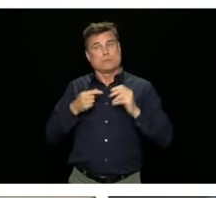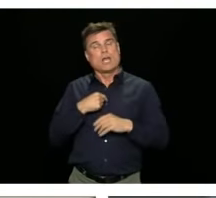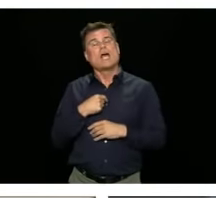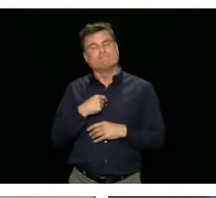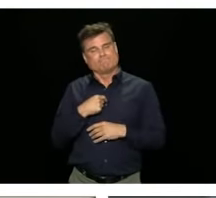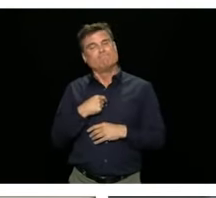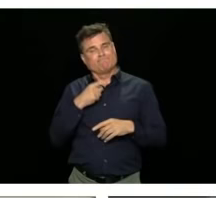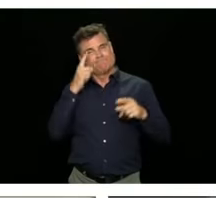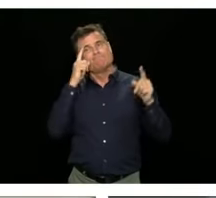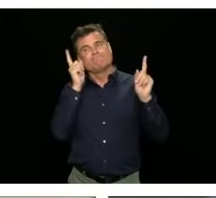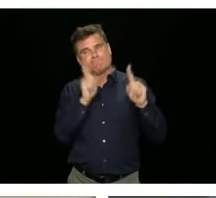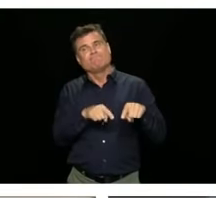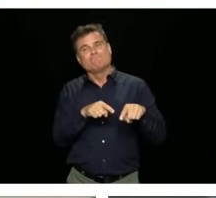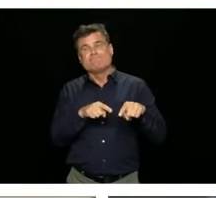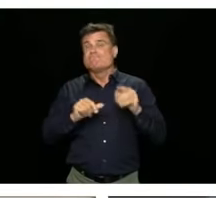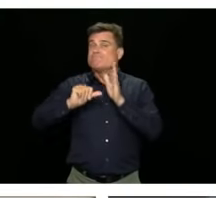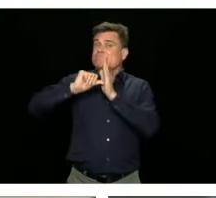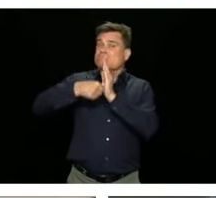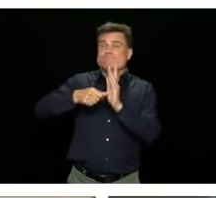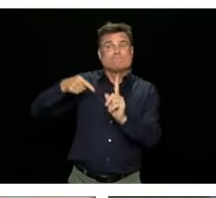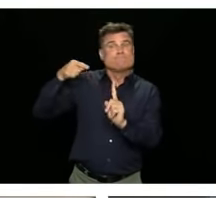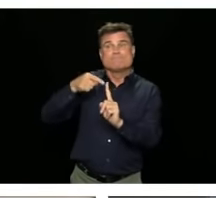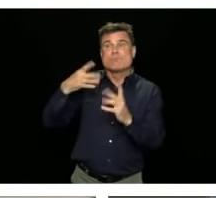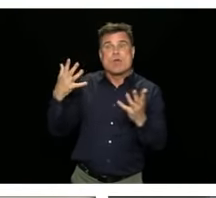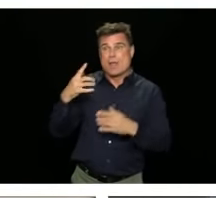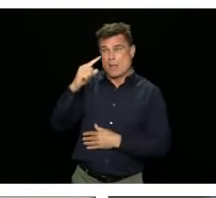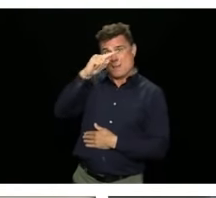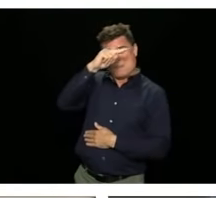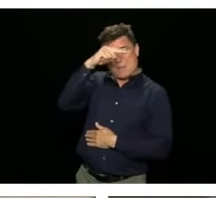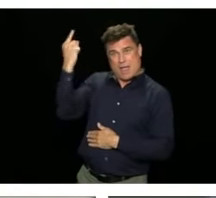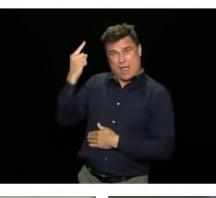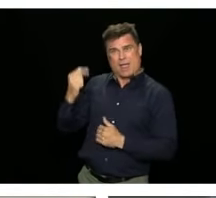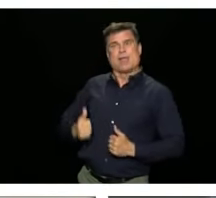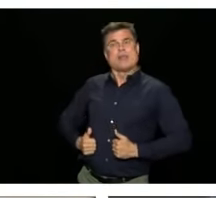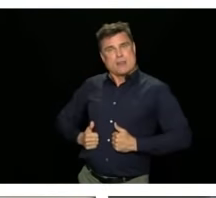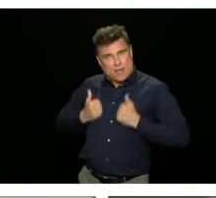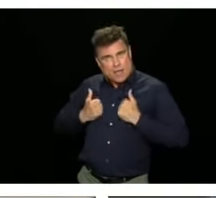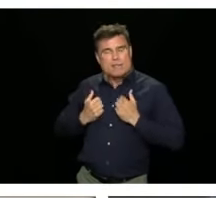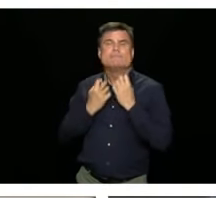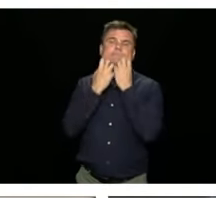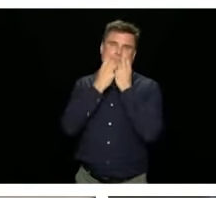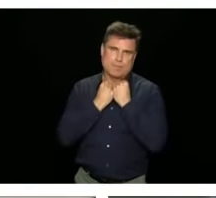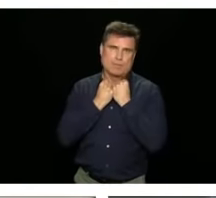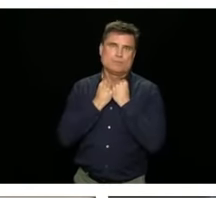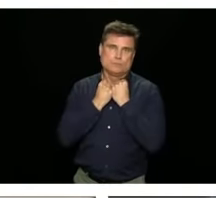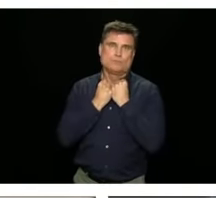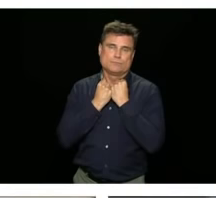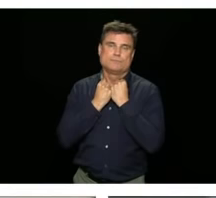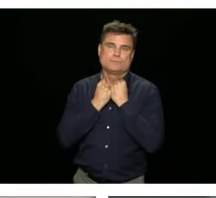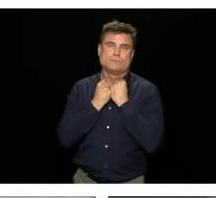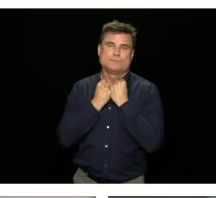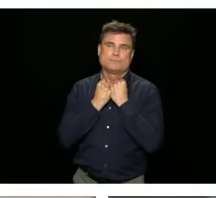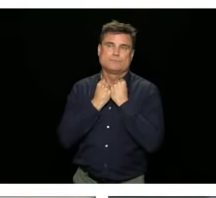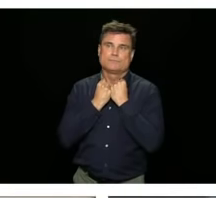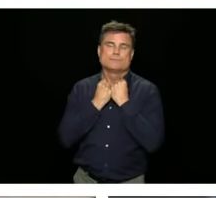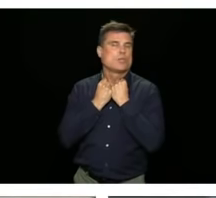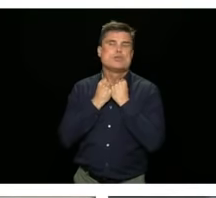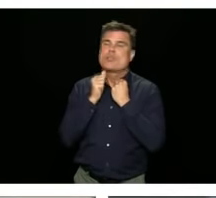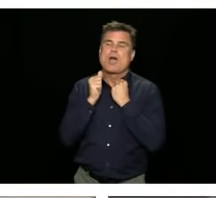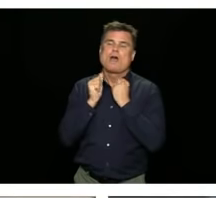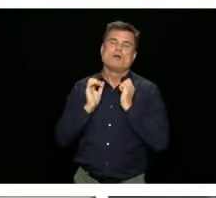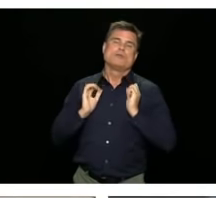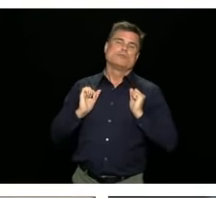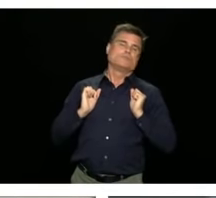we shouldn't be afraid of saying that. And you know, one of the things that my work is, you